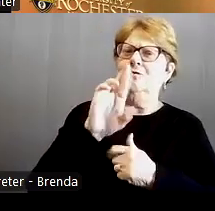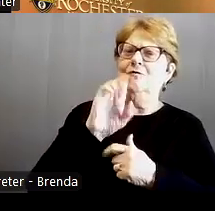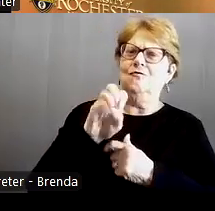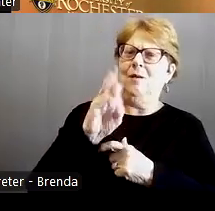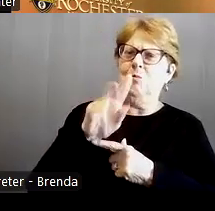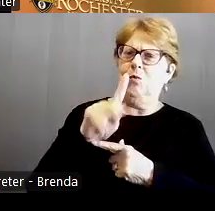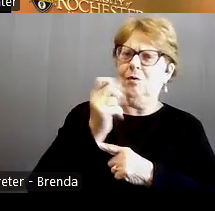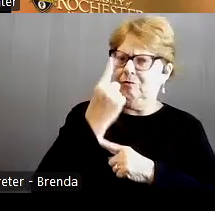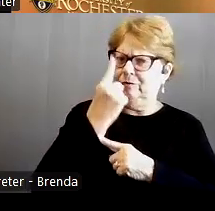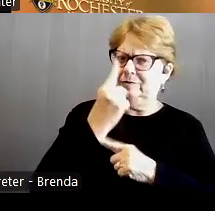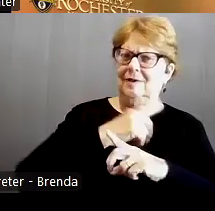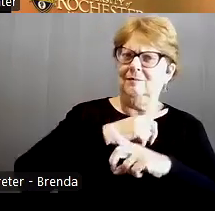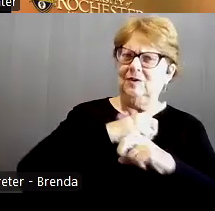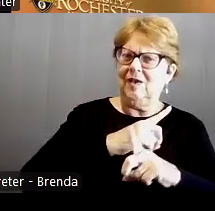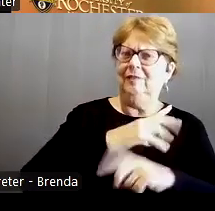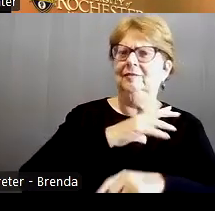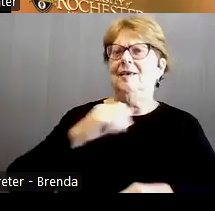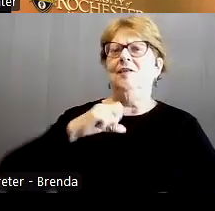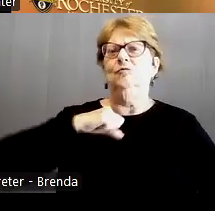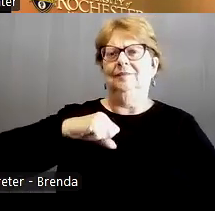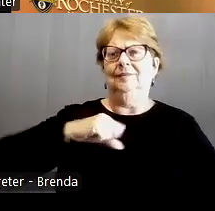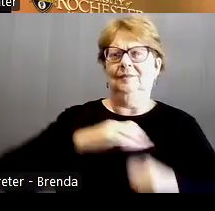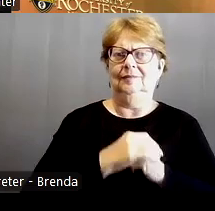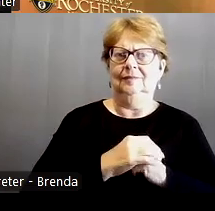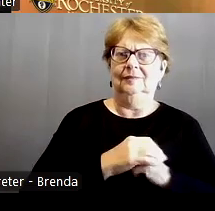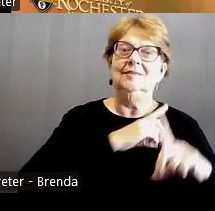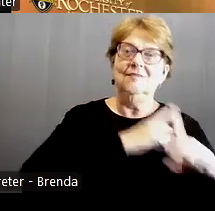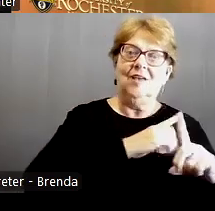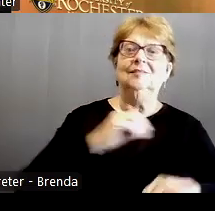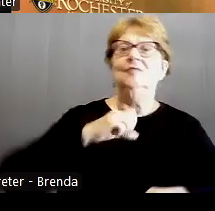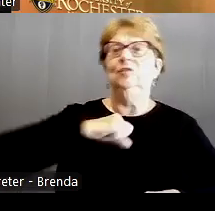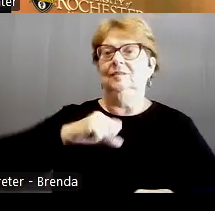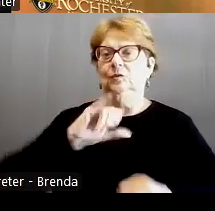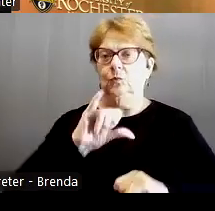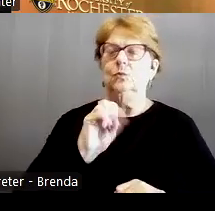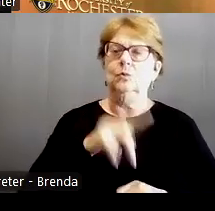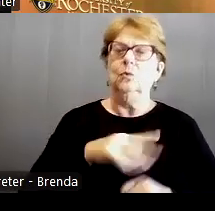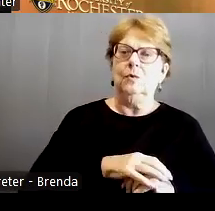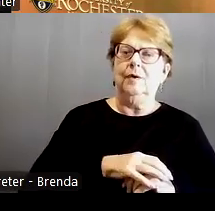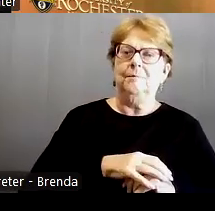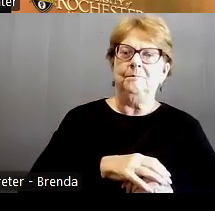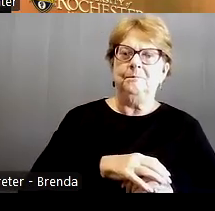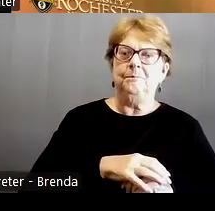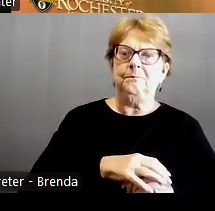understand defense and resistance? Defense and resistance? Oh, yeah. Well, there's